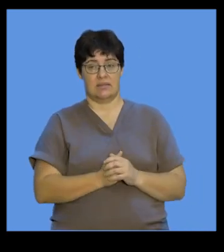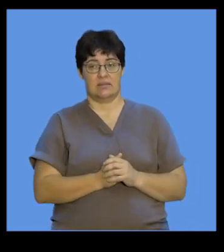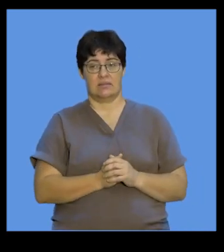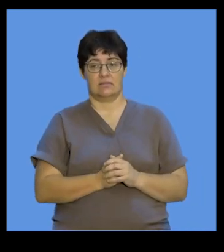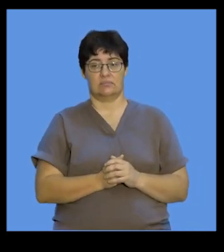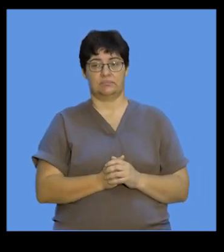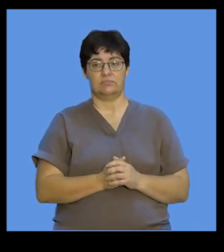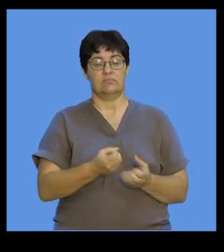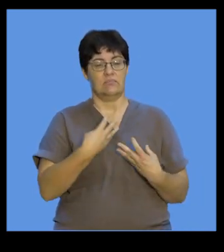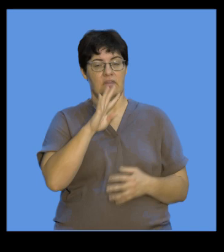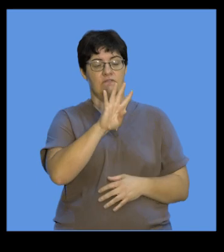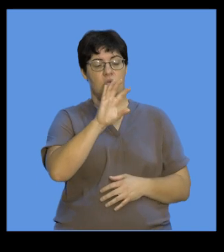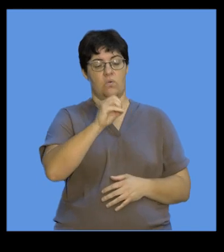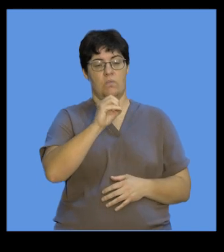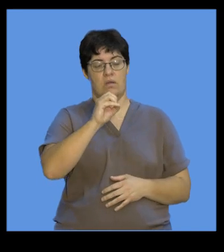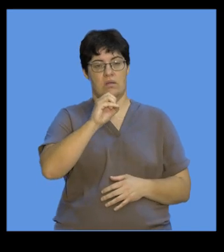9 gives me